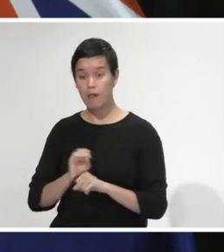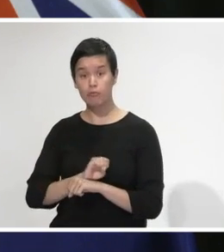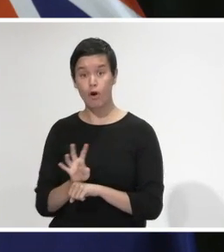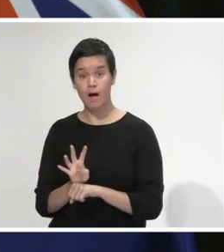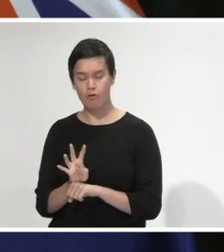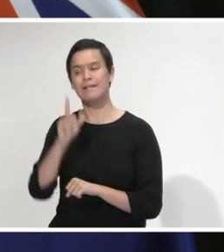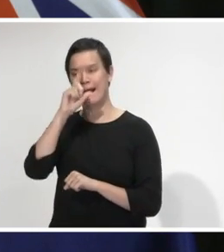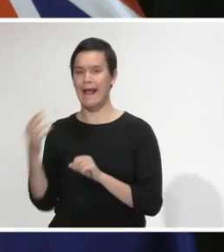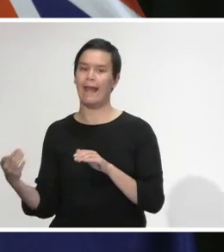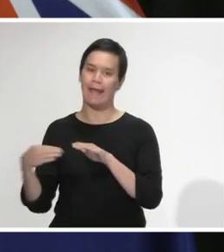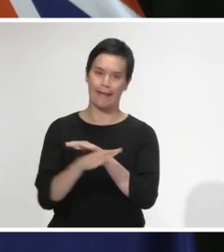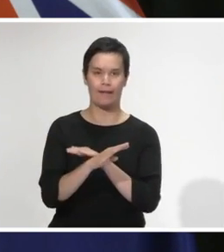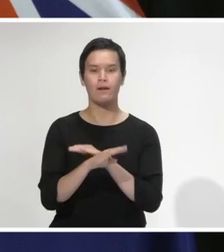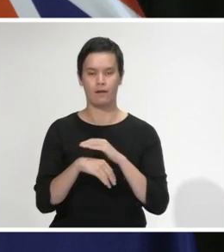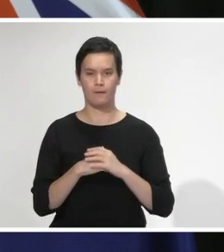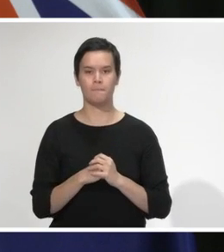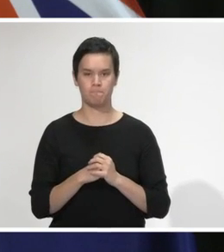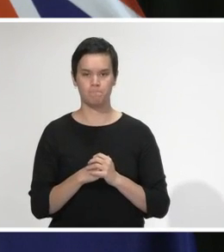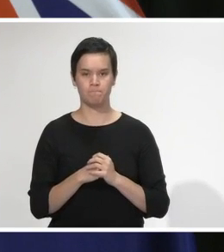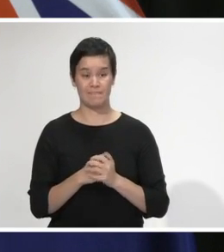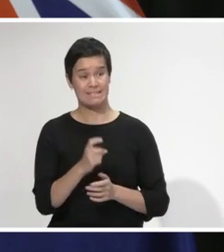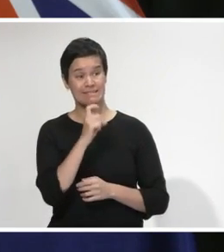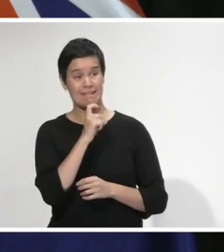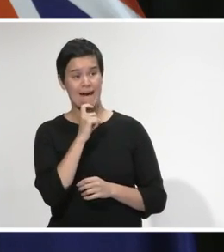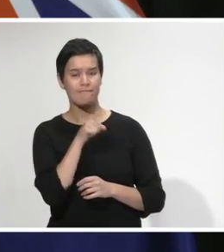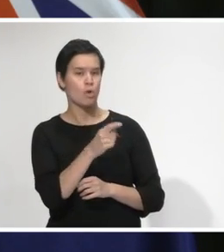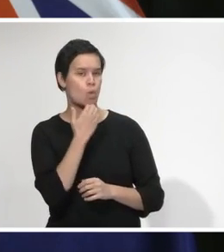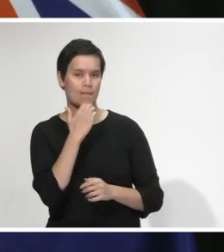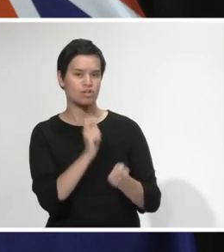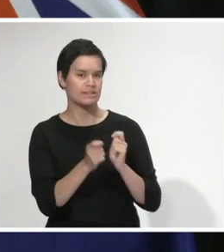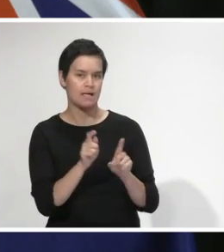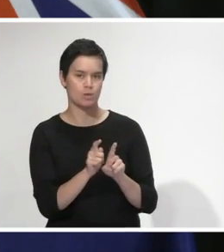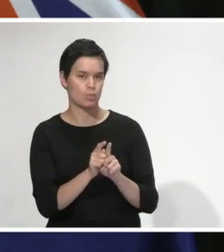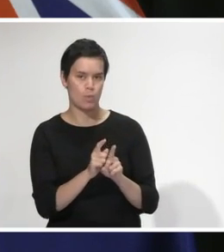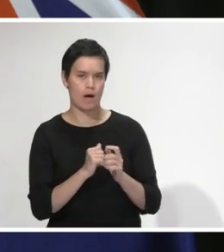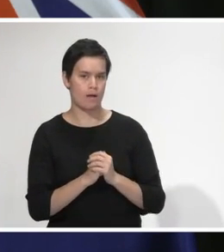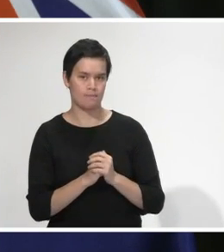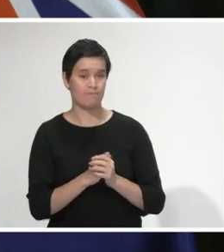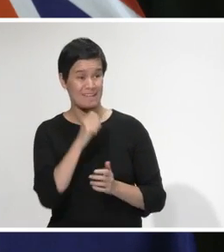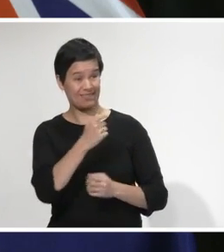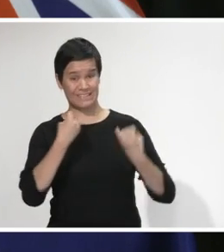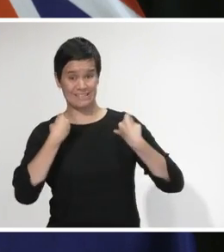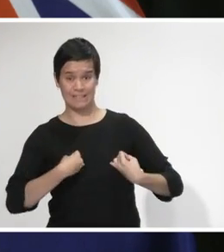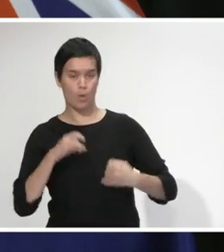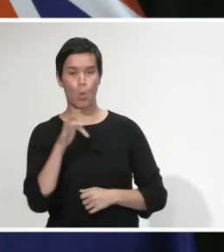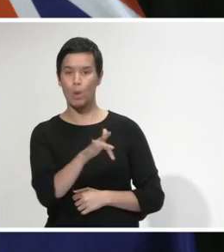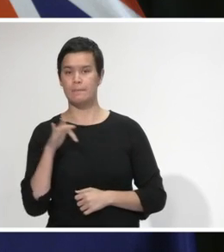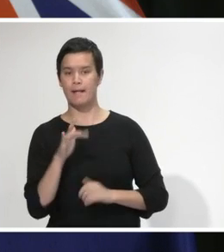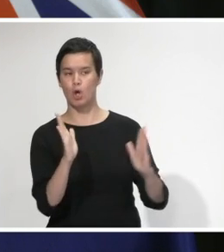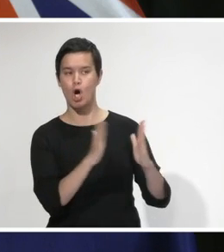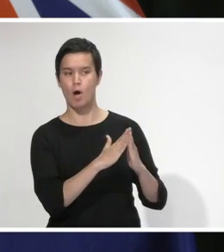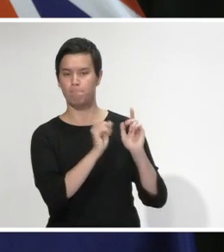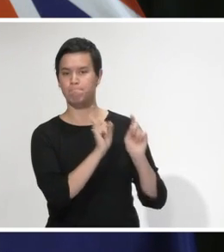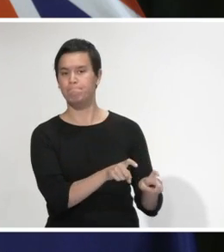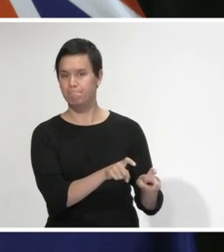also a low threshold for testing staff. And obviously staff who are sick have to stay home, and there's very careful